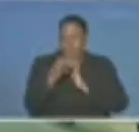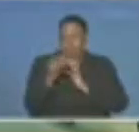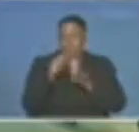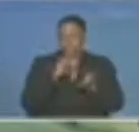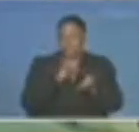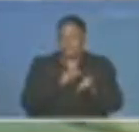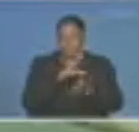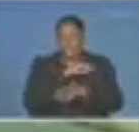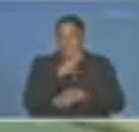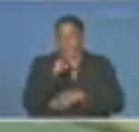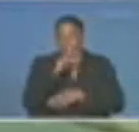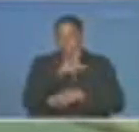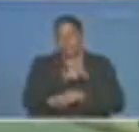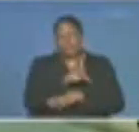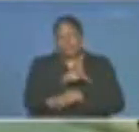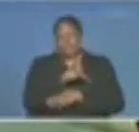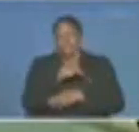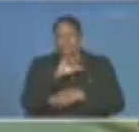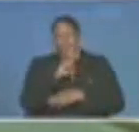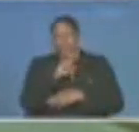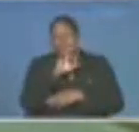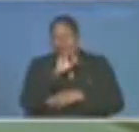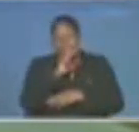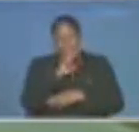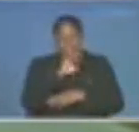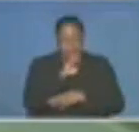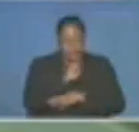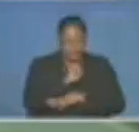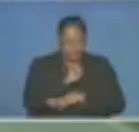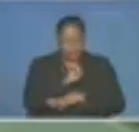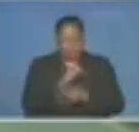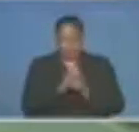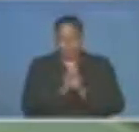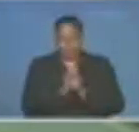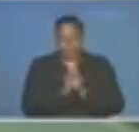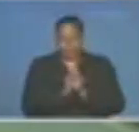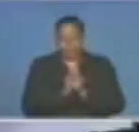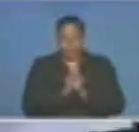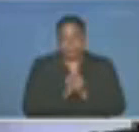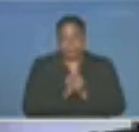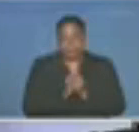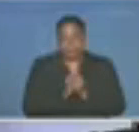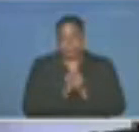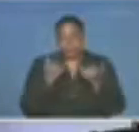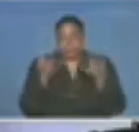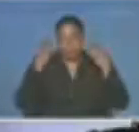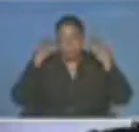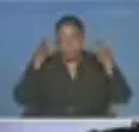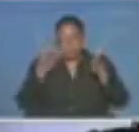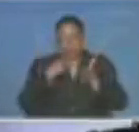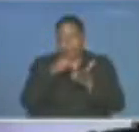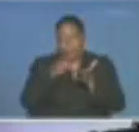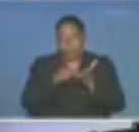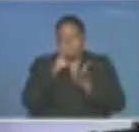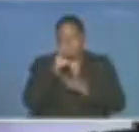and midwives, particularly during times of emergency or disaster. The primary focus of this bill is to bring a